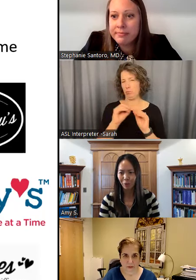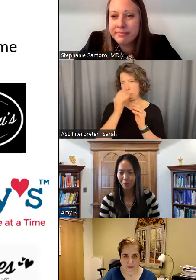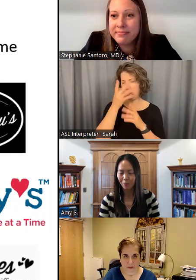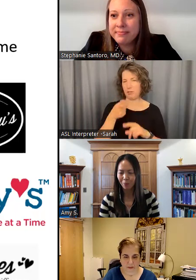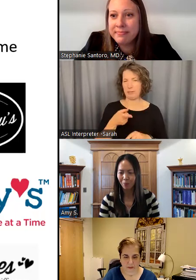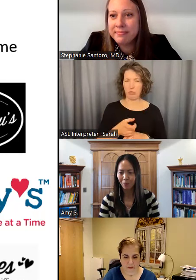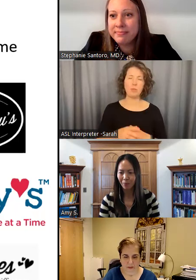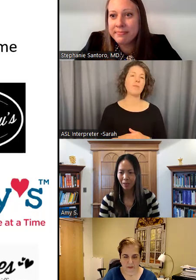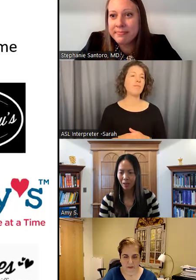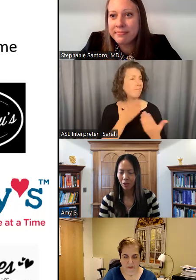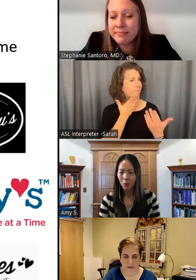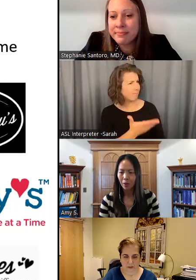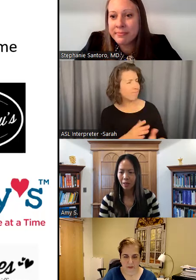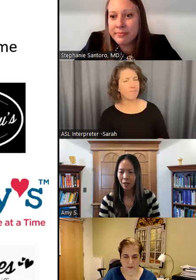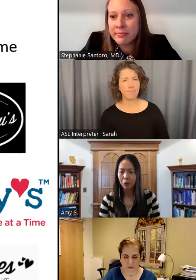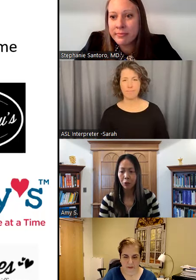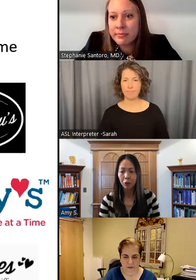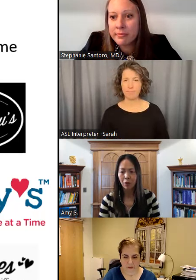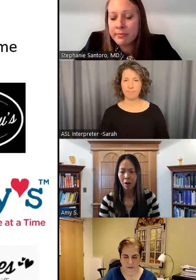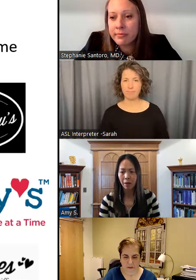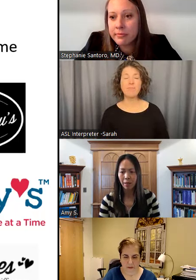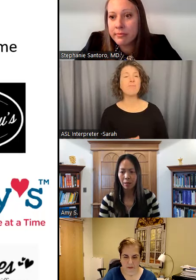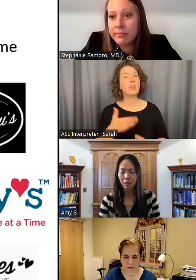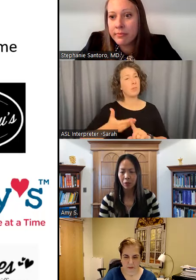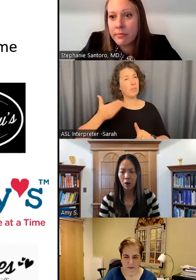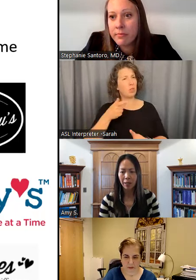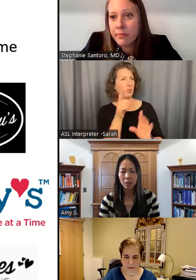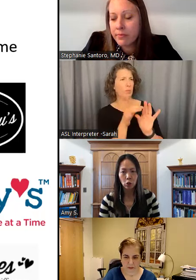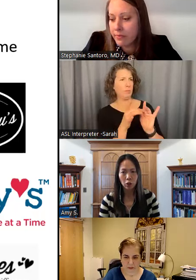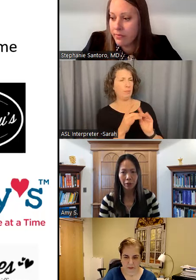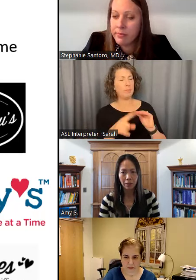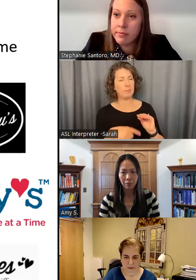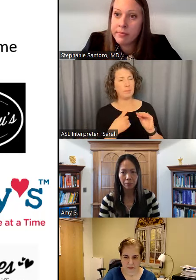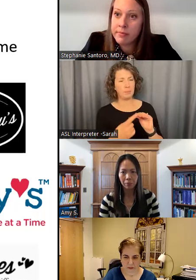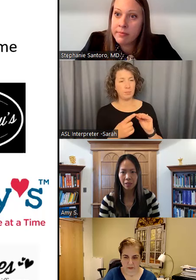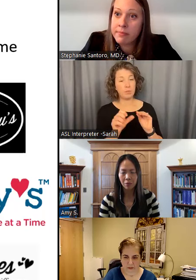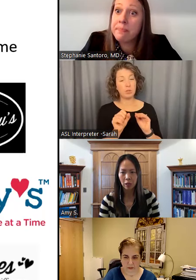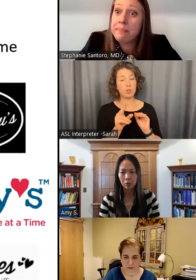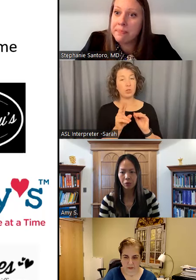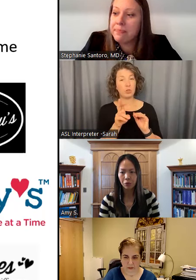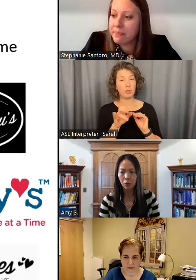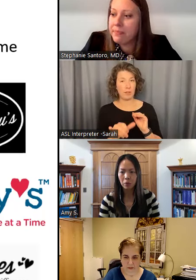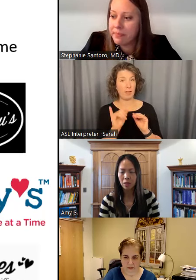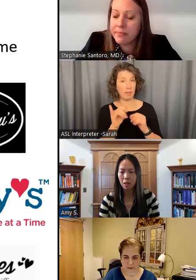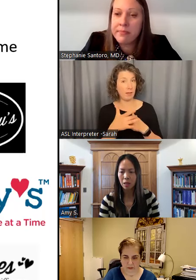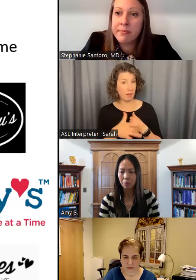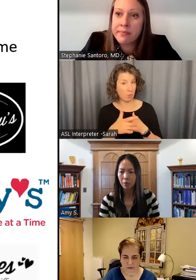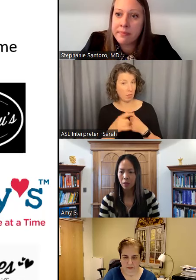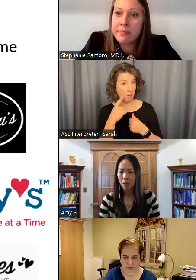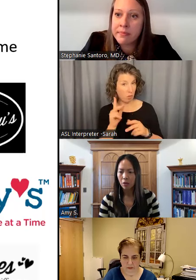Thank you. You had covered earlier on regarding a survey that's available for